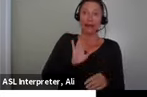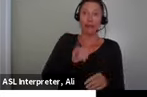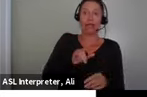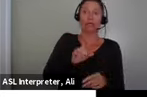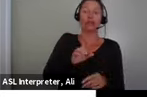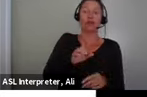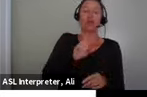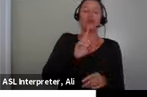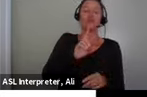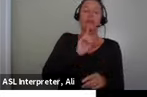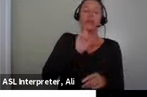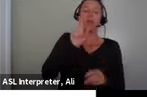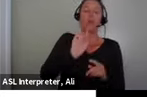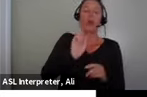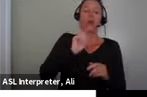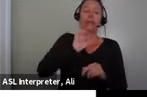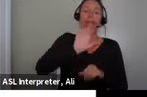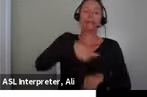deep foundation would be.